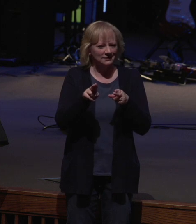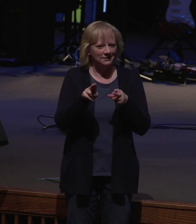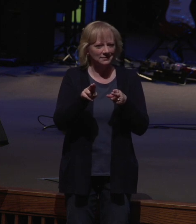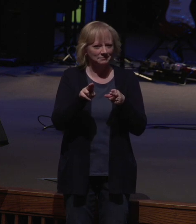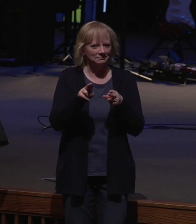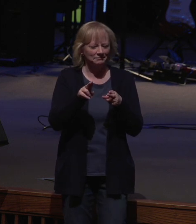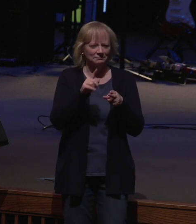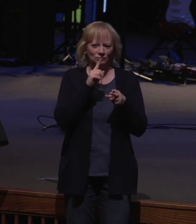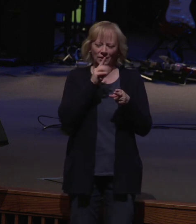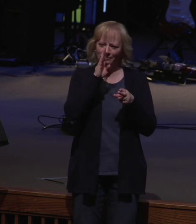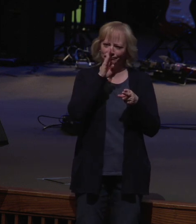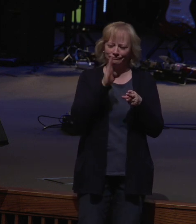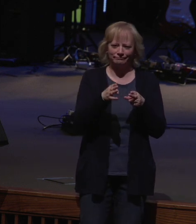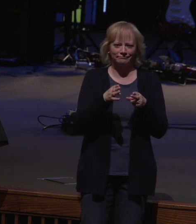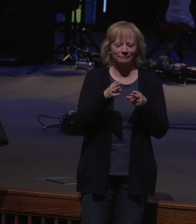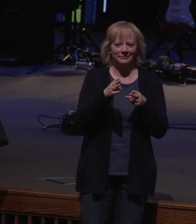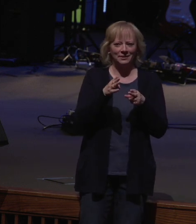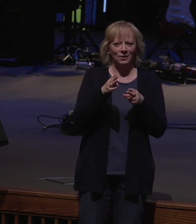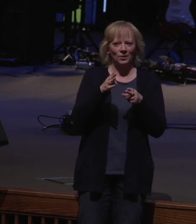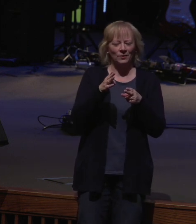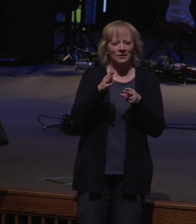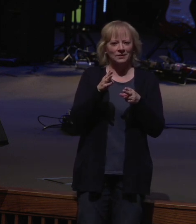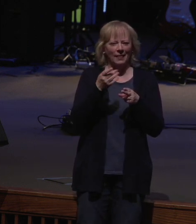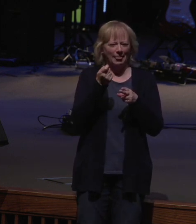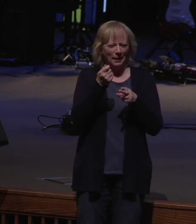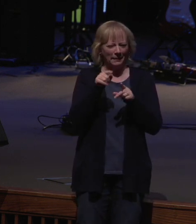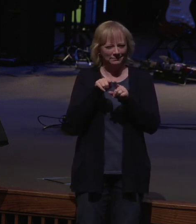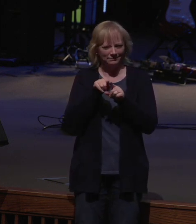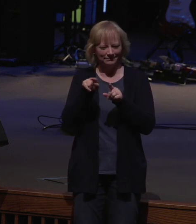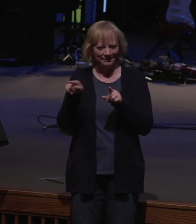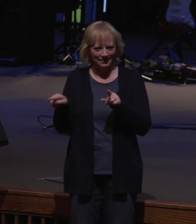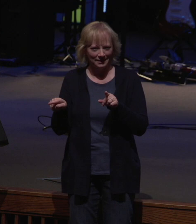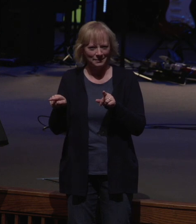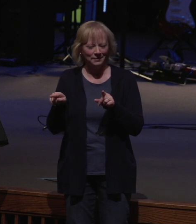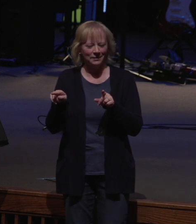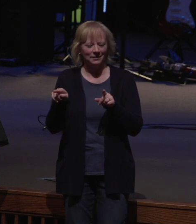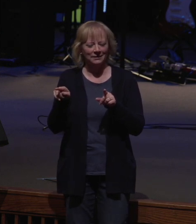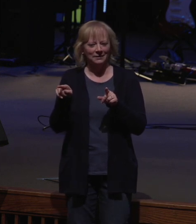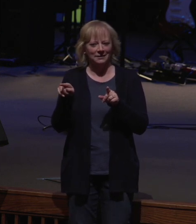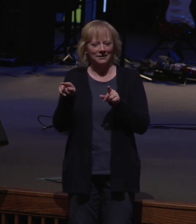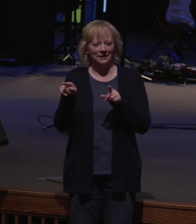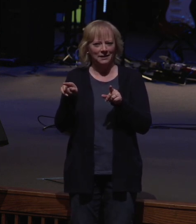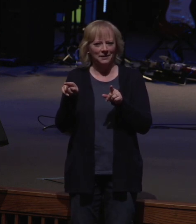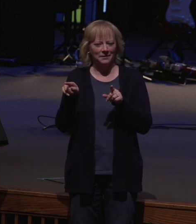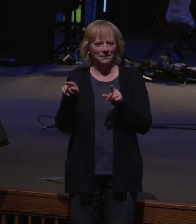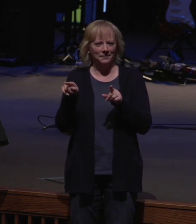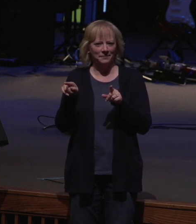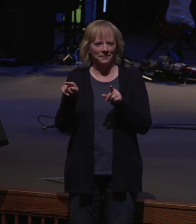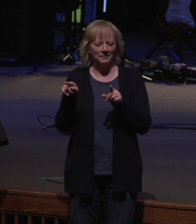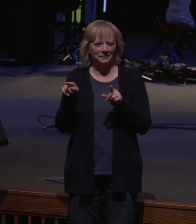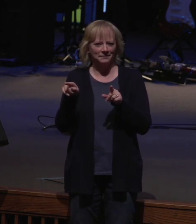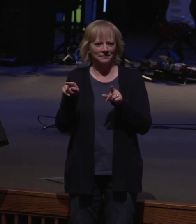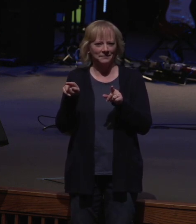the point. Which will have a little tiny sidebar. They viewed laws differently than us